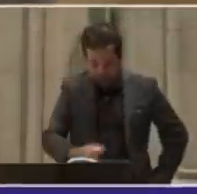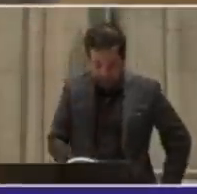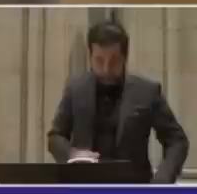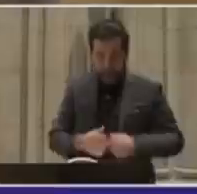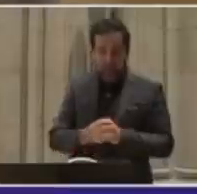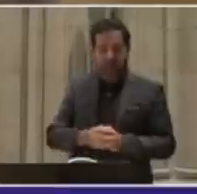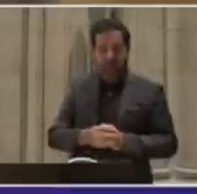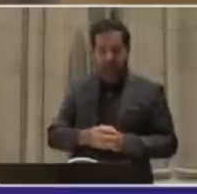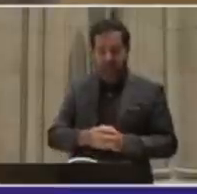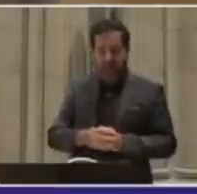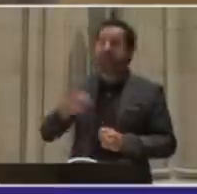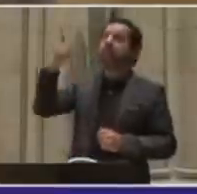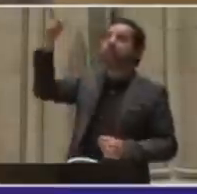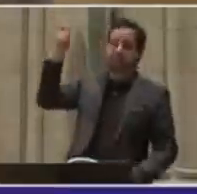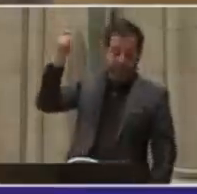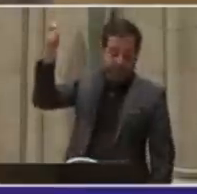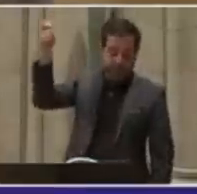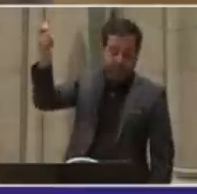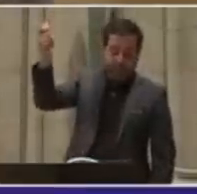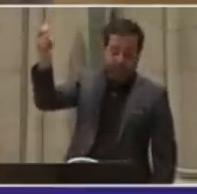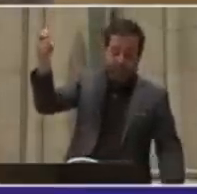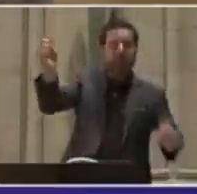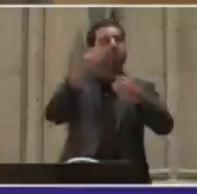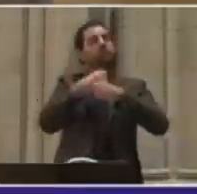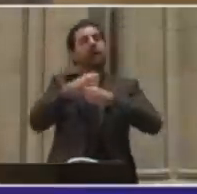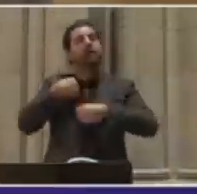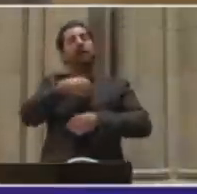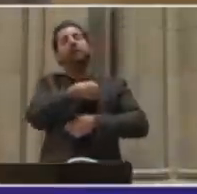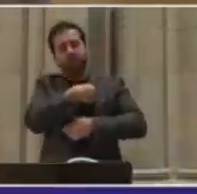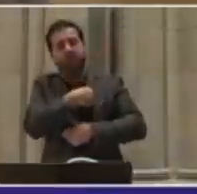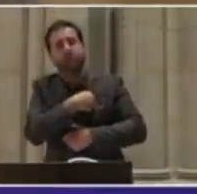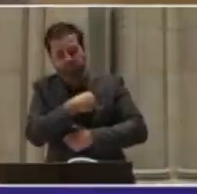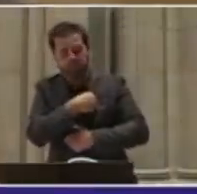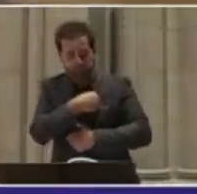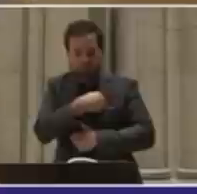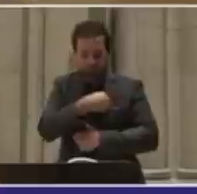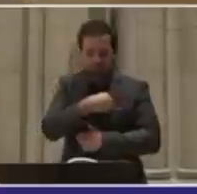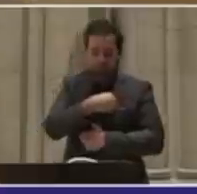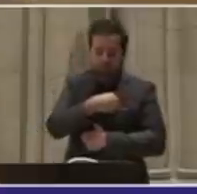Himself is greater.